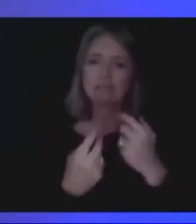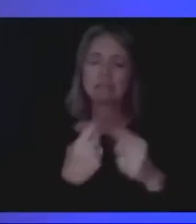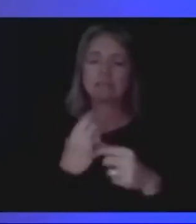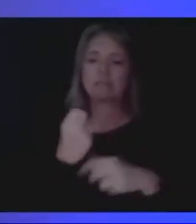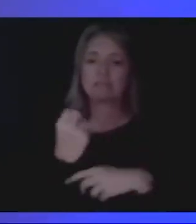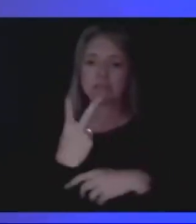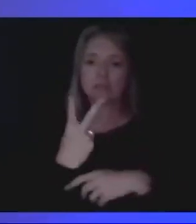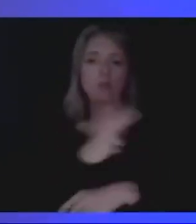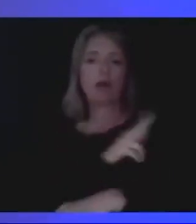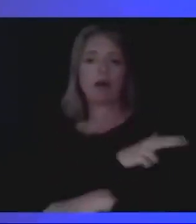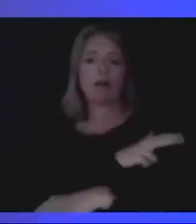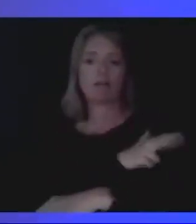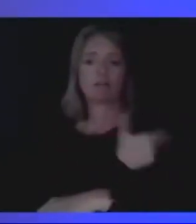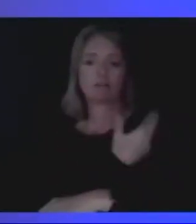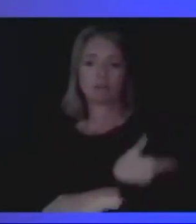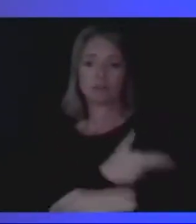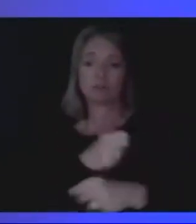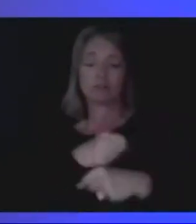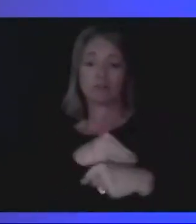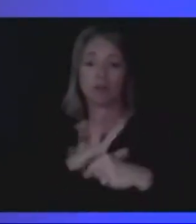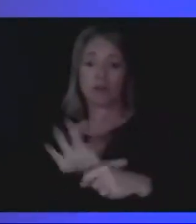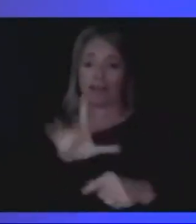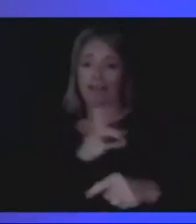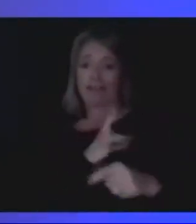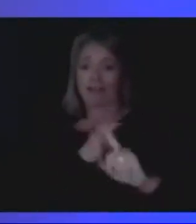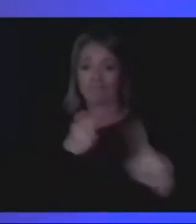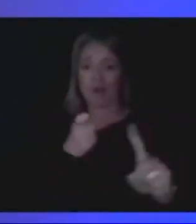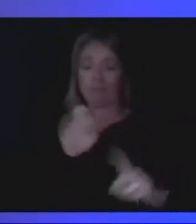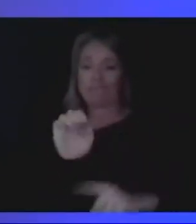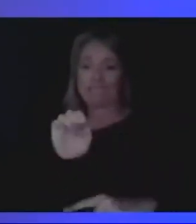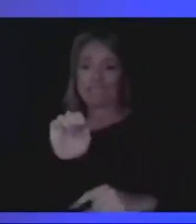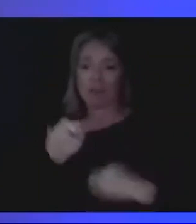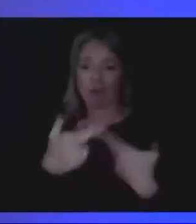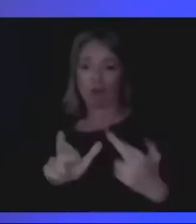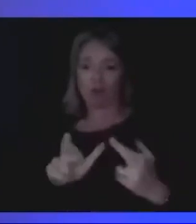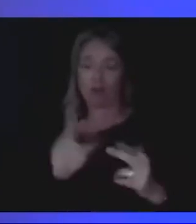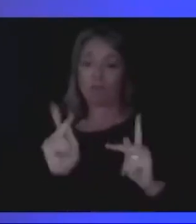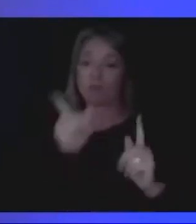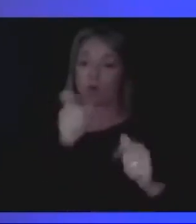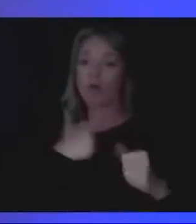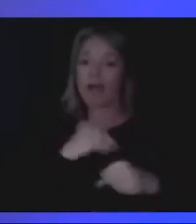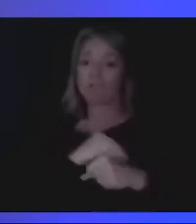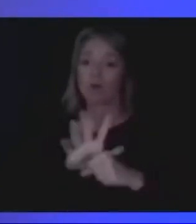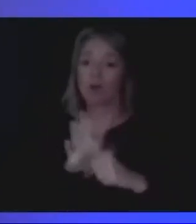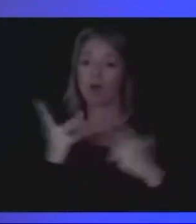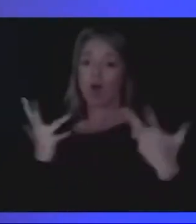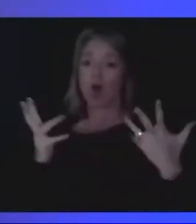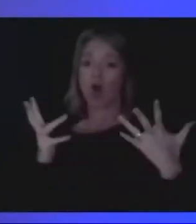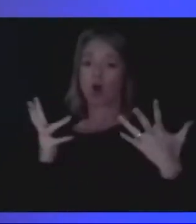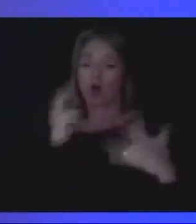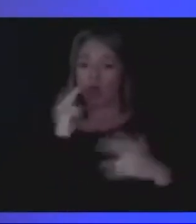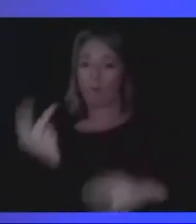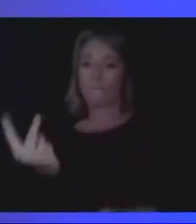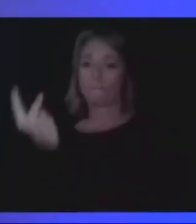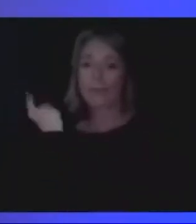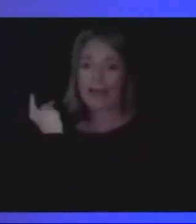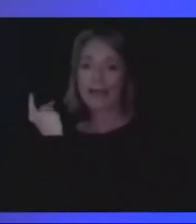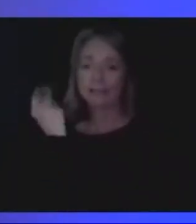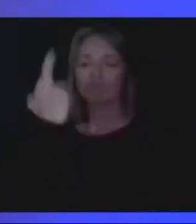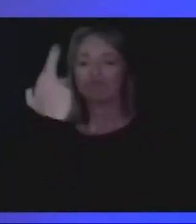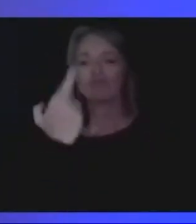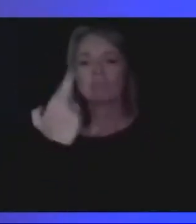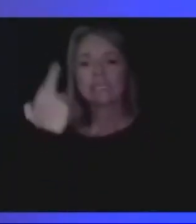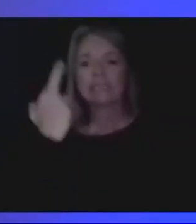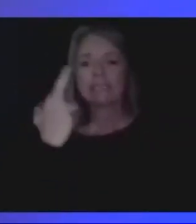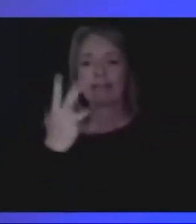patient in the ED. The handful of folks who've actually come down with COVID, they've all looked back and they've realized they've got it from their